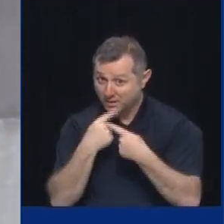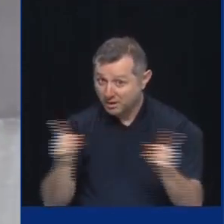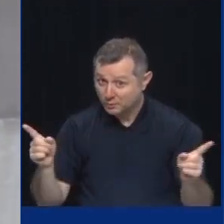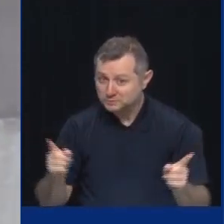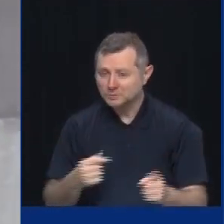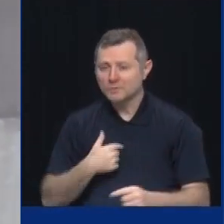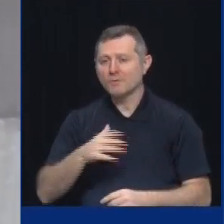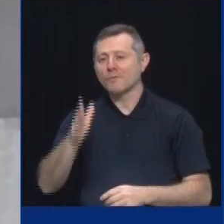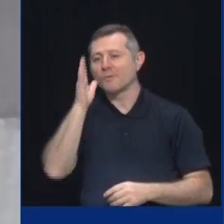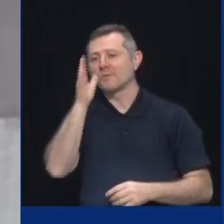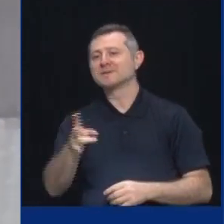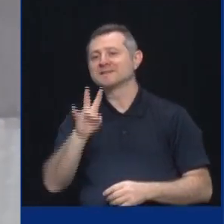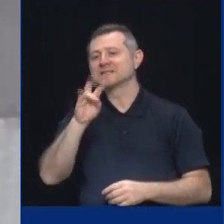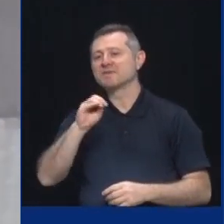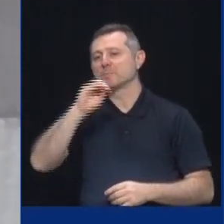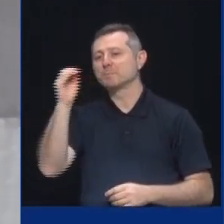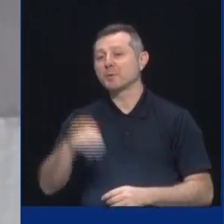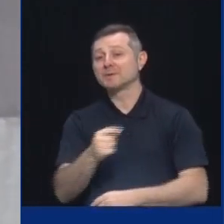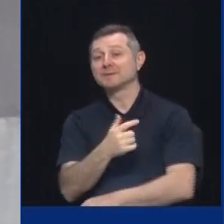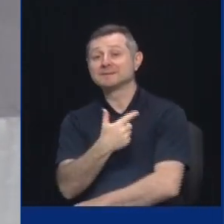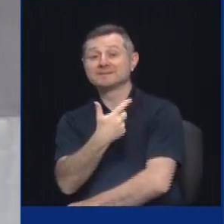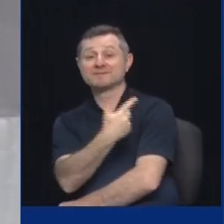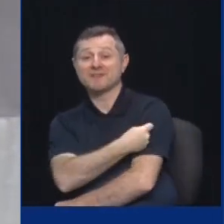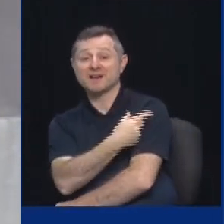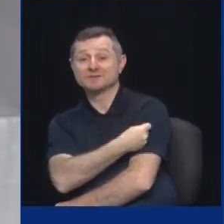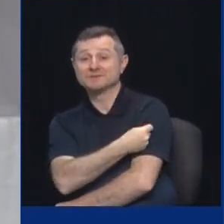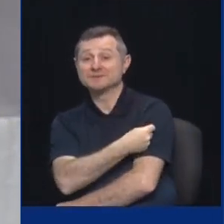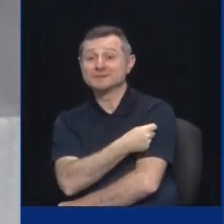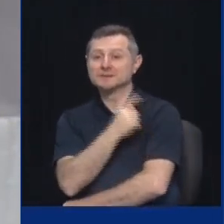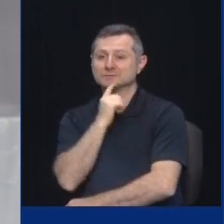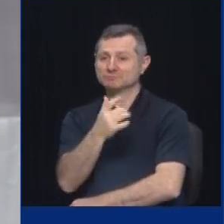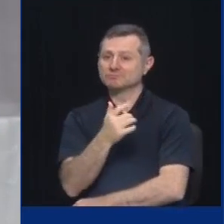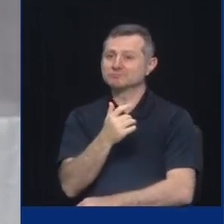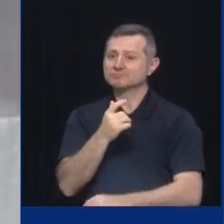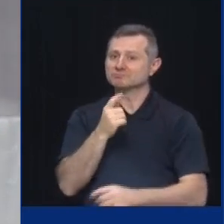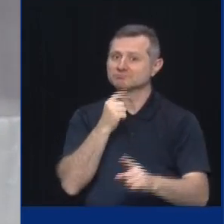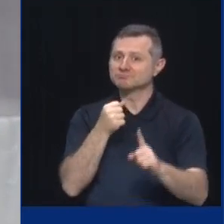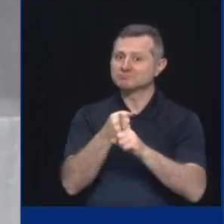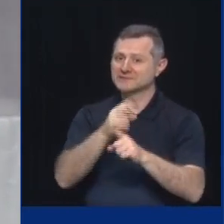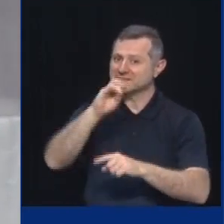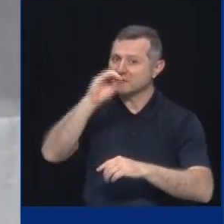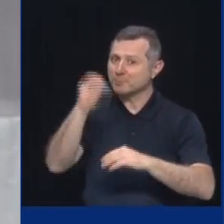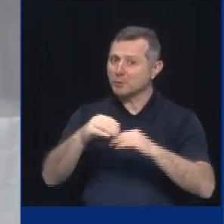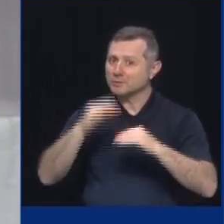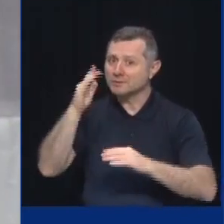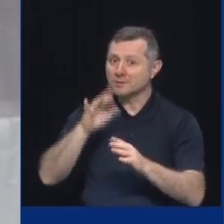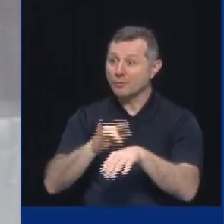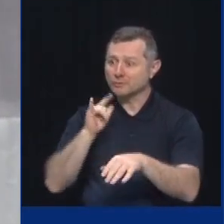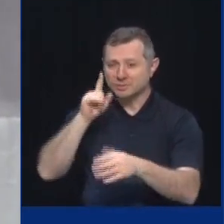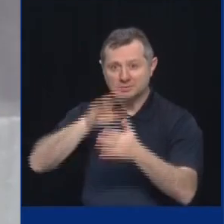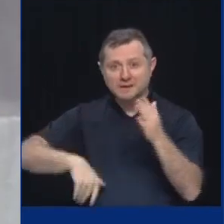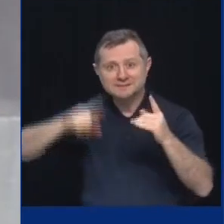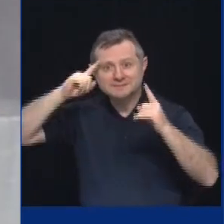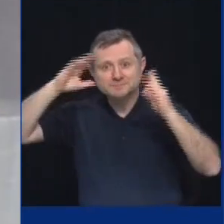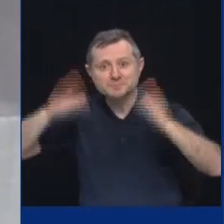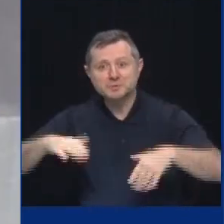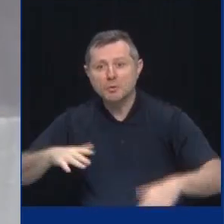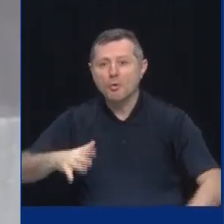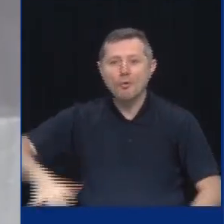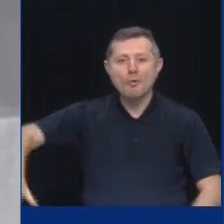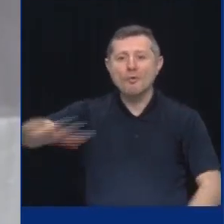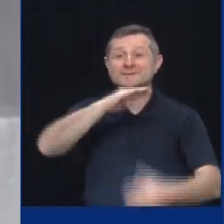70% vaccination rate. We're going to hit it early. We're going to relax virtually all of the restrictions.